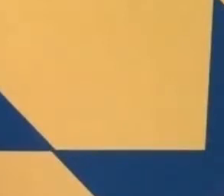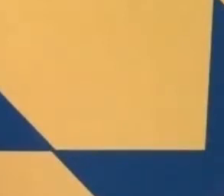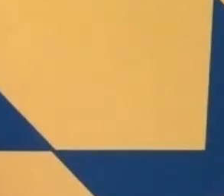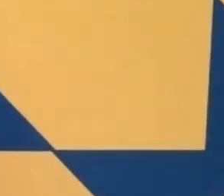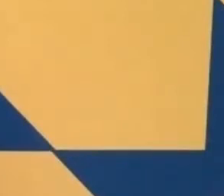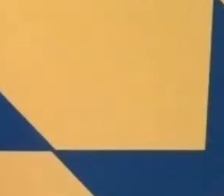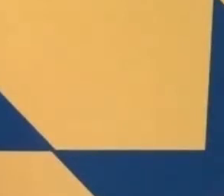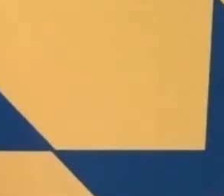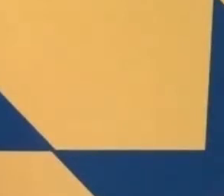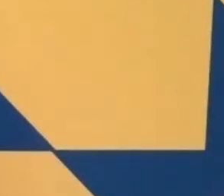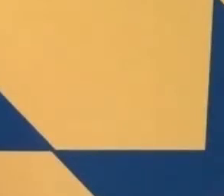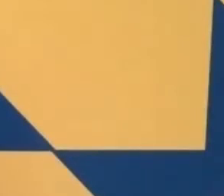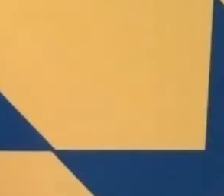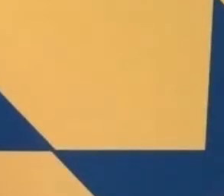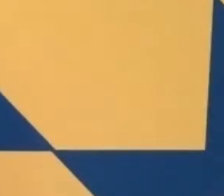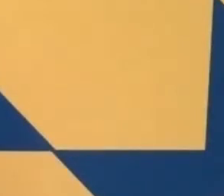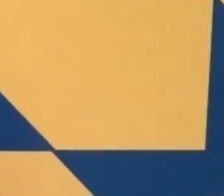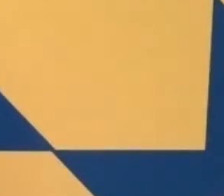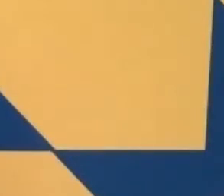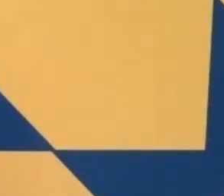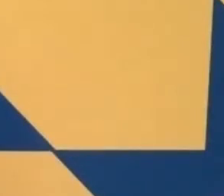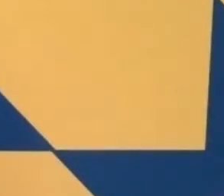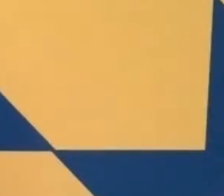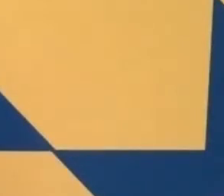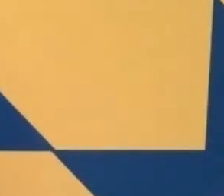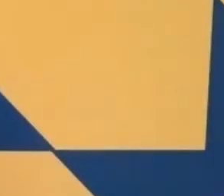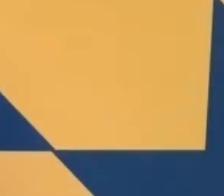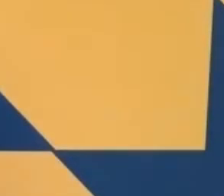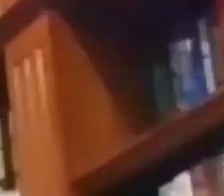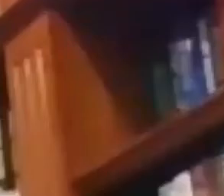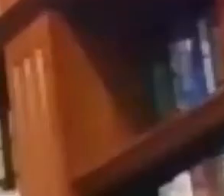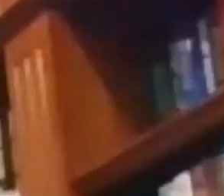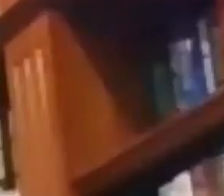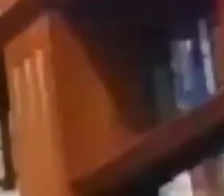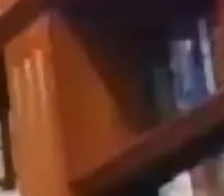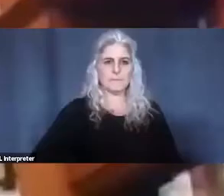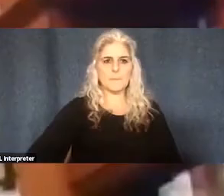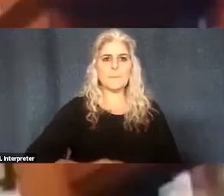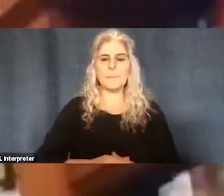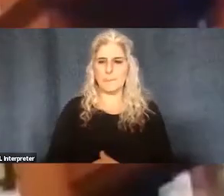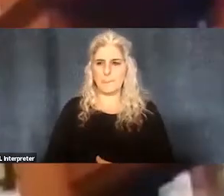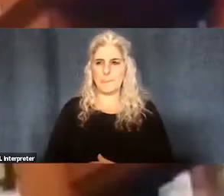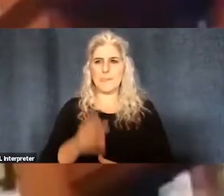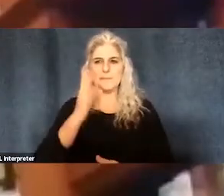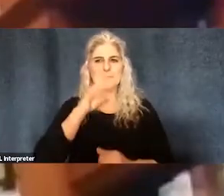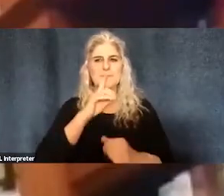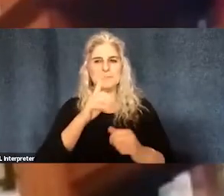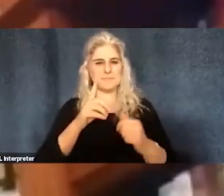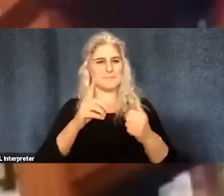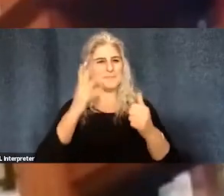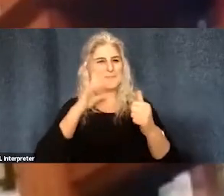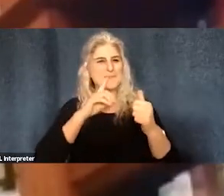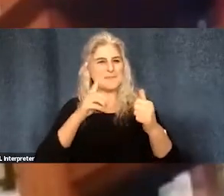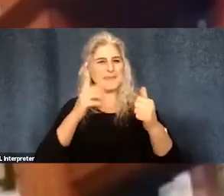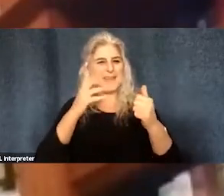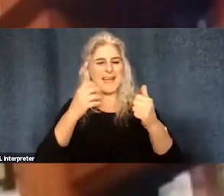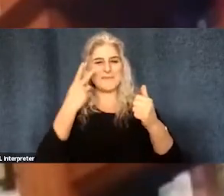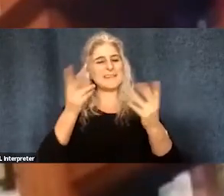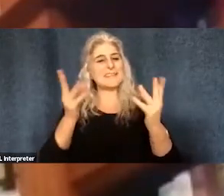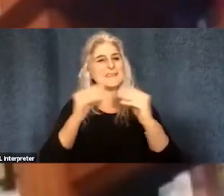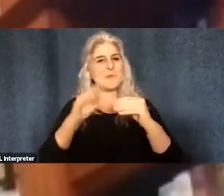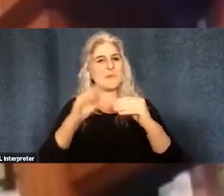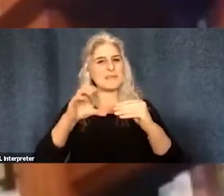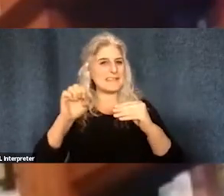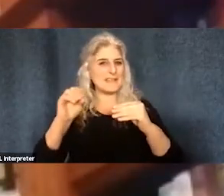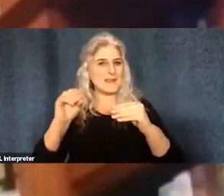interview people on a slate that were diverse and you put in a Caucasian man, you're going to get a call from me. Well, I want to see more CEOs do things like